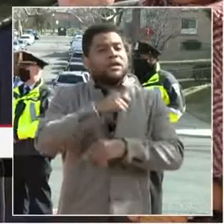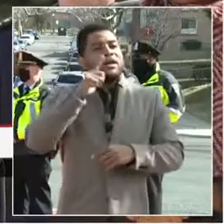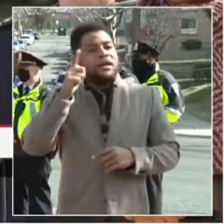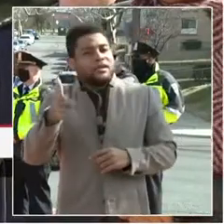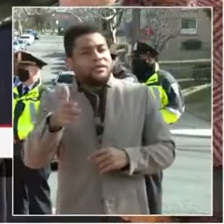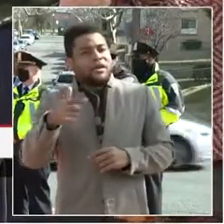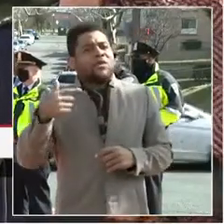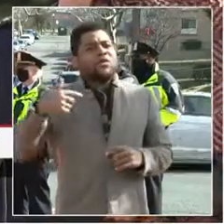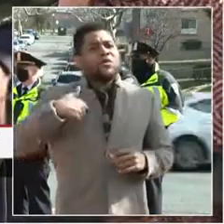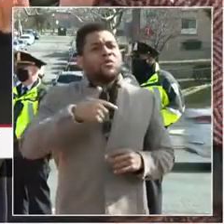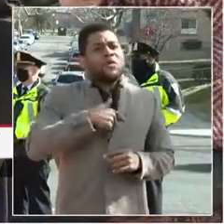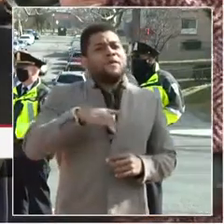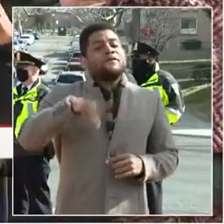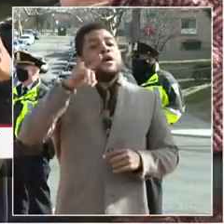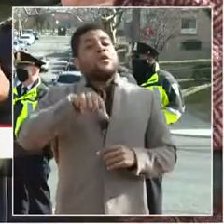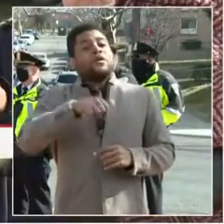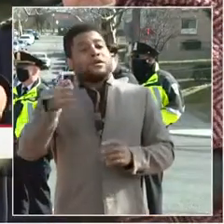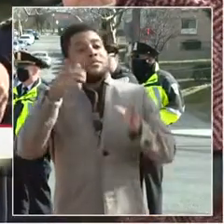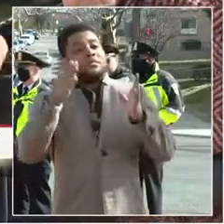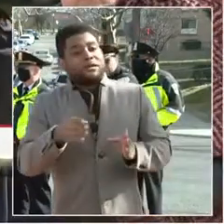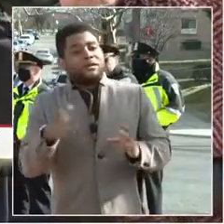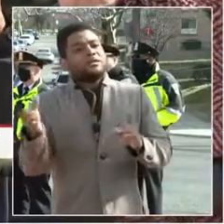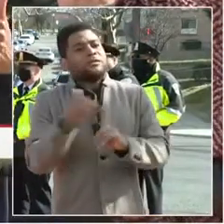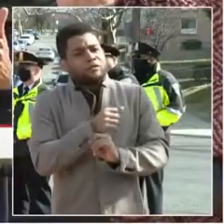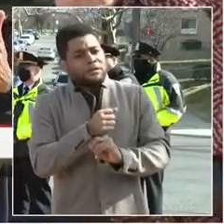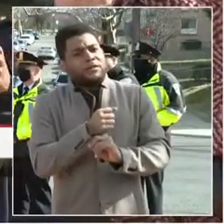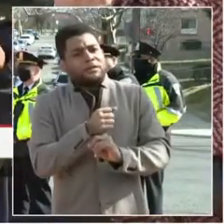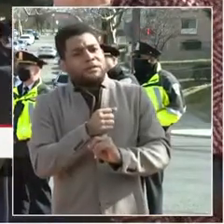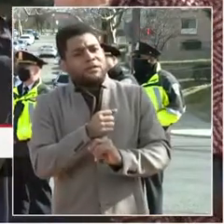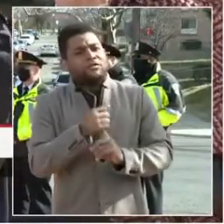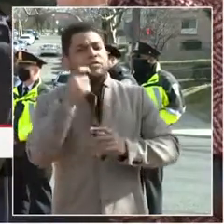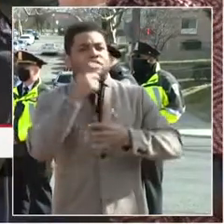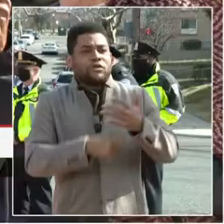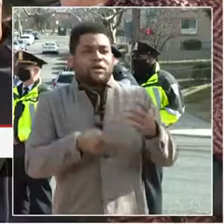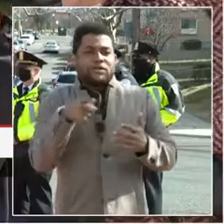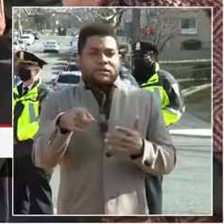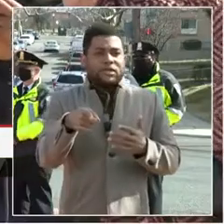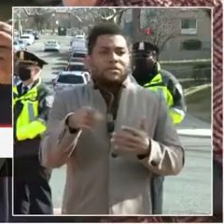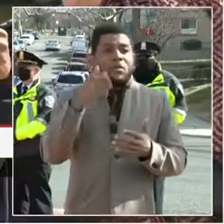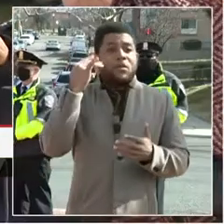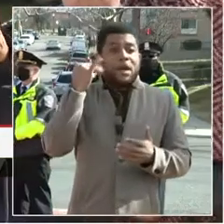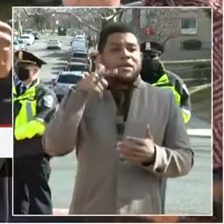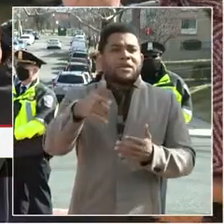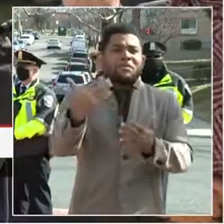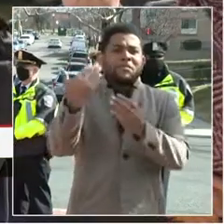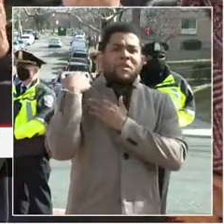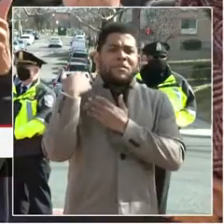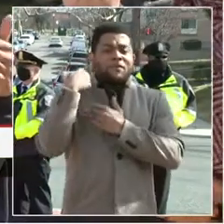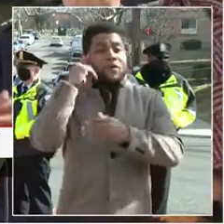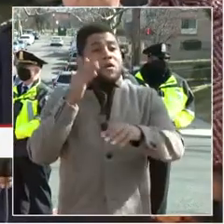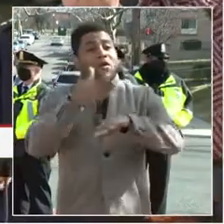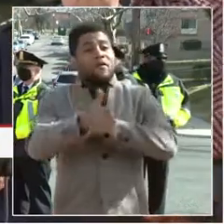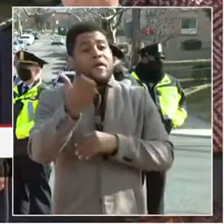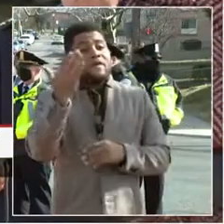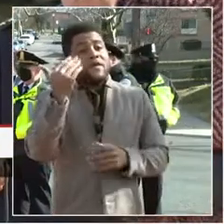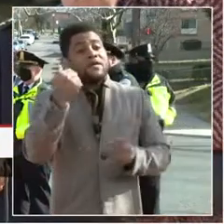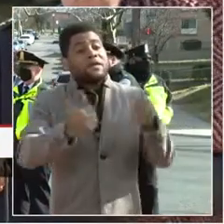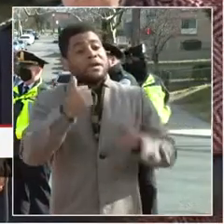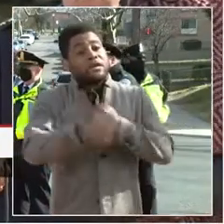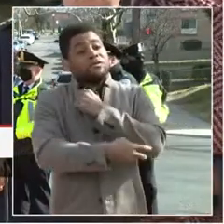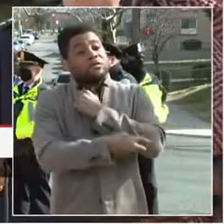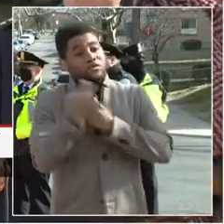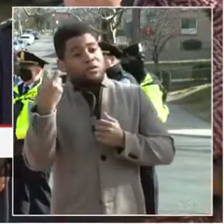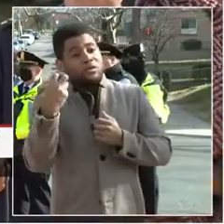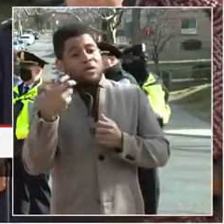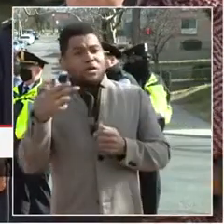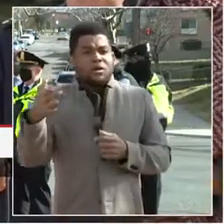significant arrest where we charged an individual with over 15 carjackings, robberies, etc., firearms. We're looking